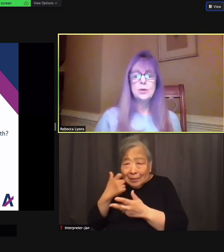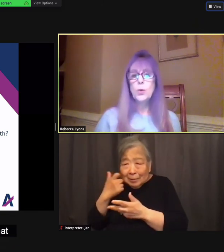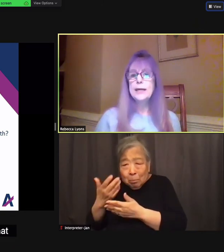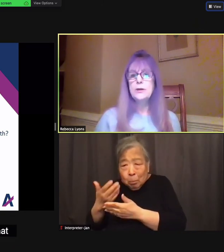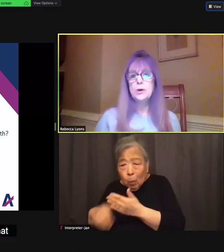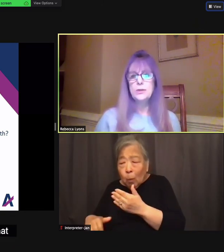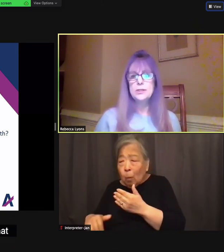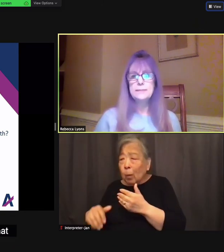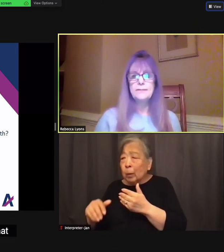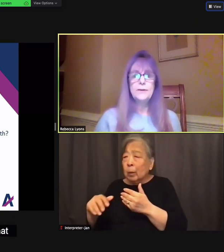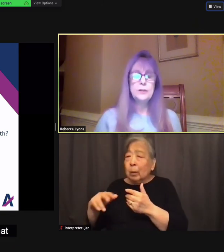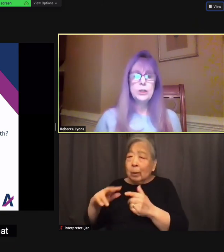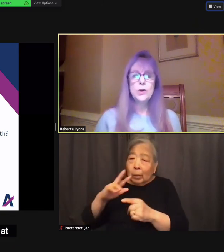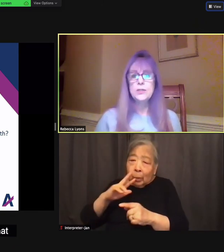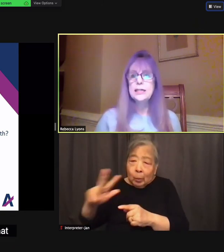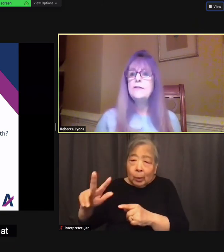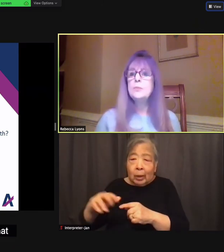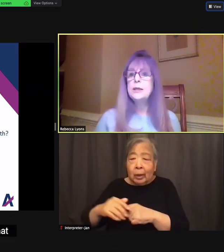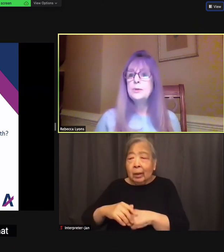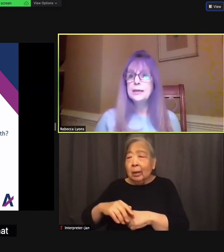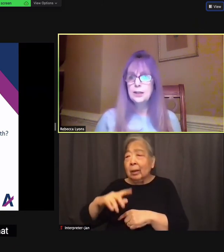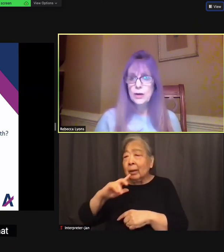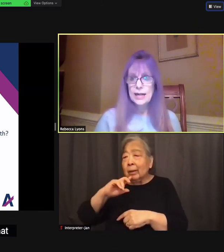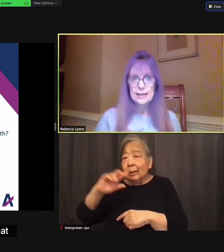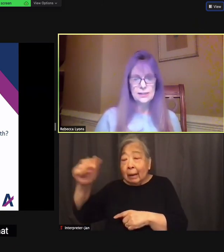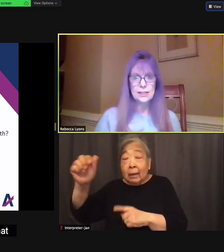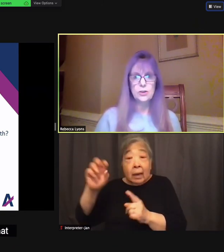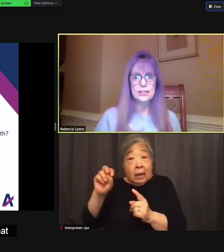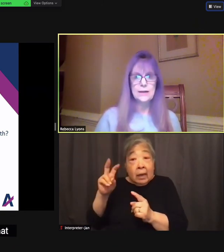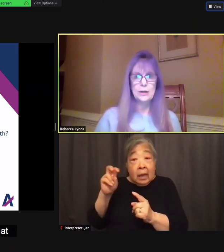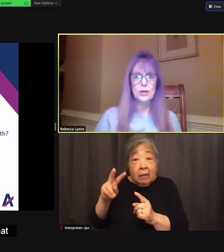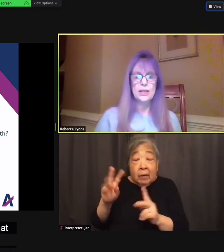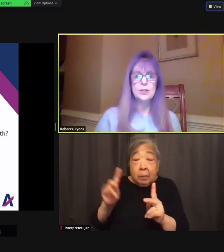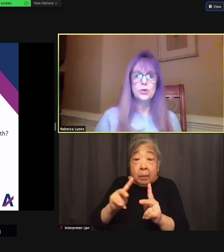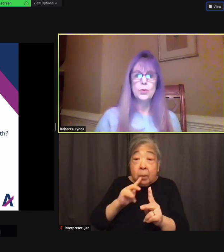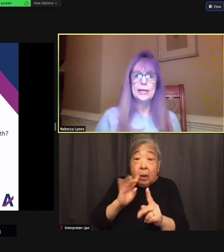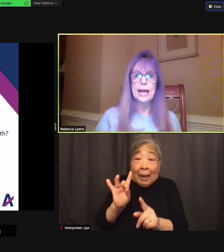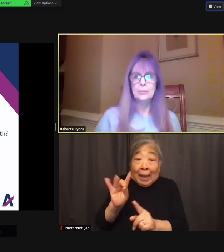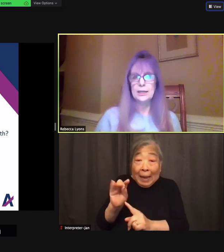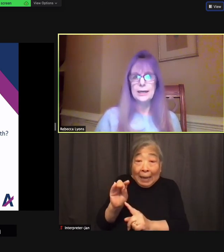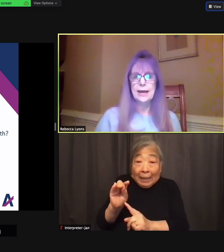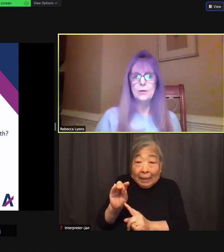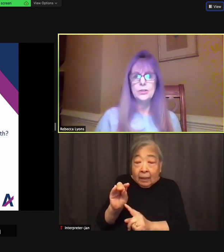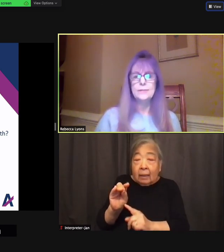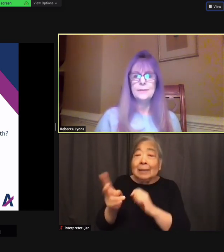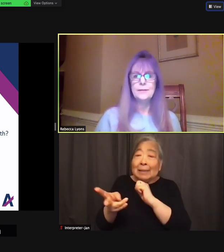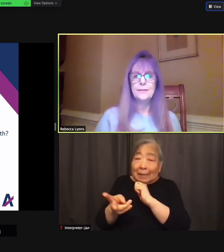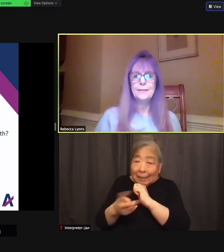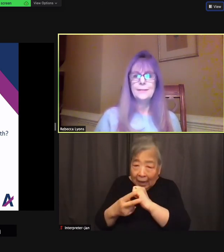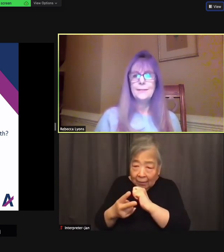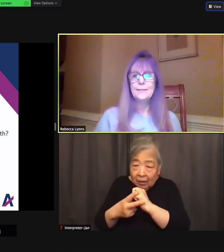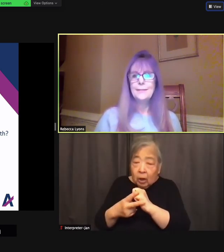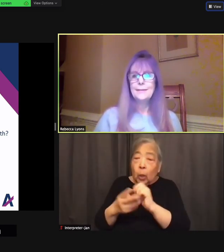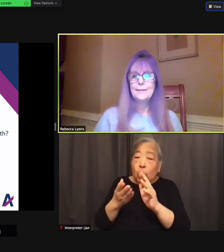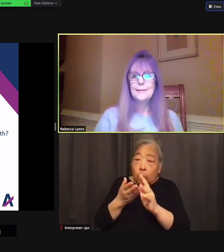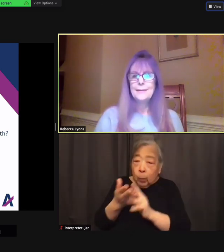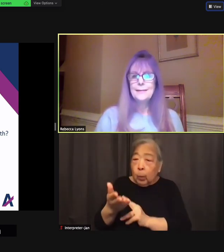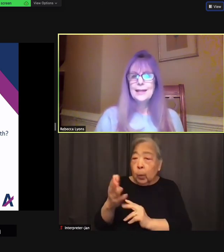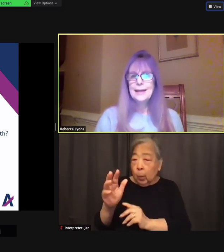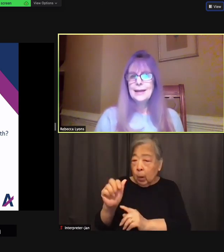3-year-olds, 20-year-olds, 50-year-olds, even people in their 80s that are saving with us through an ABLE account.